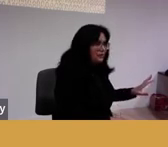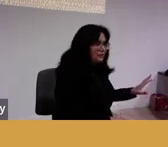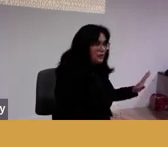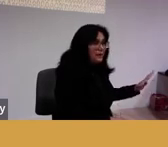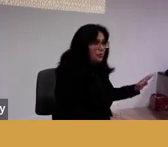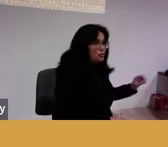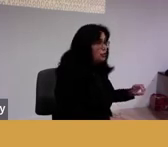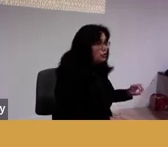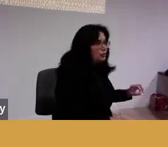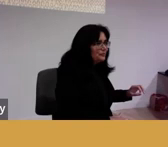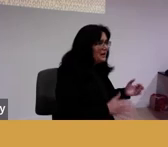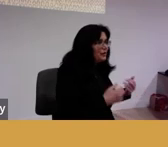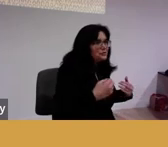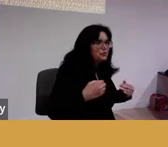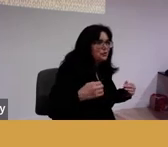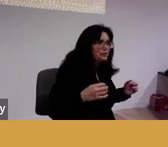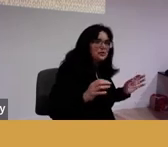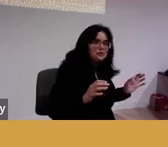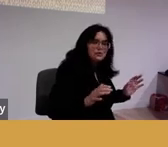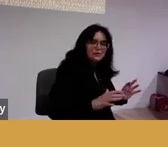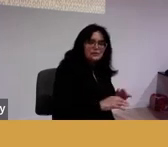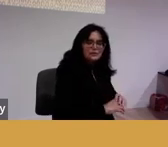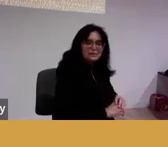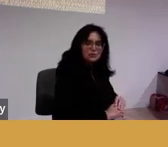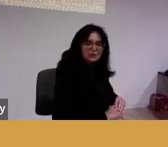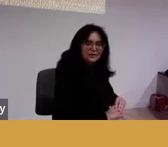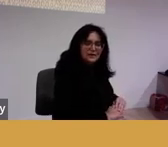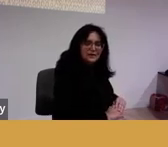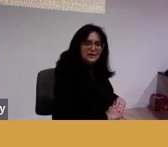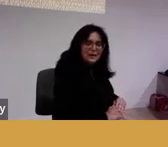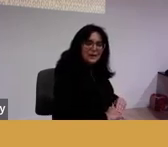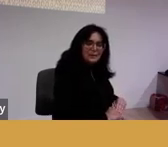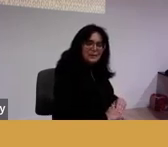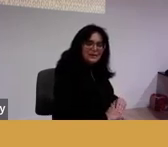Facebook for them was cool, and I was cool because I was on Facebook,